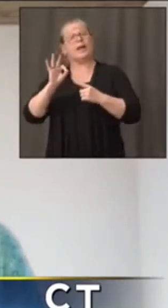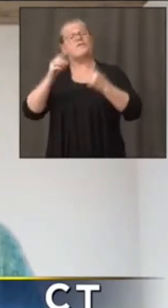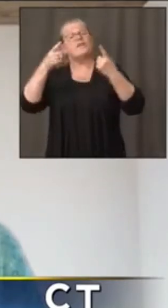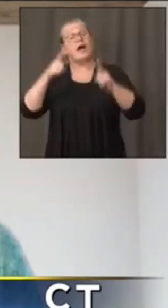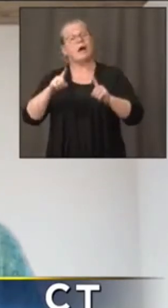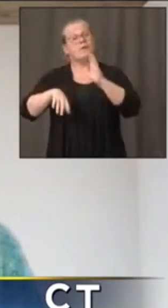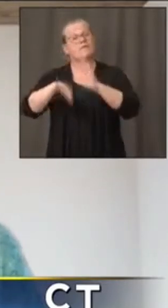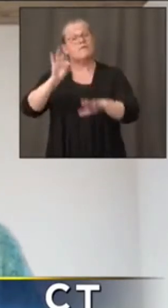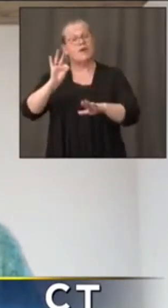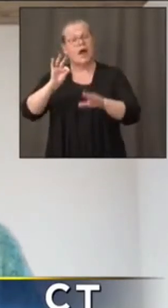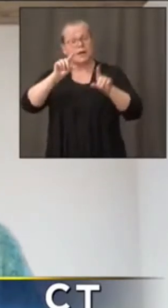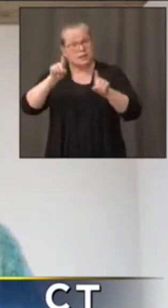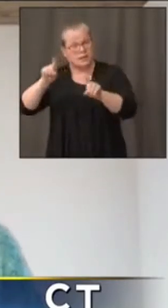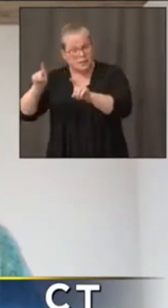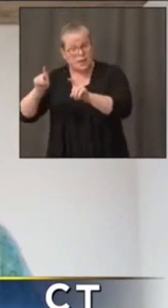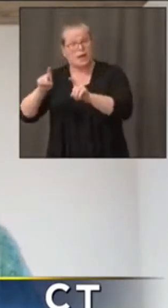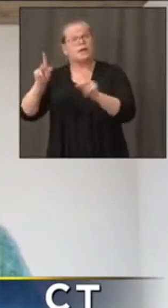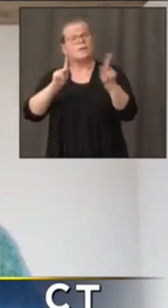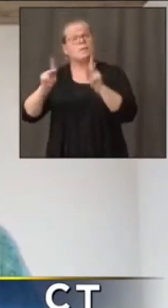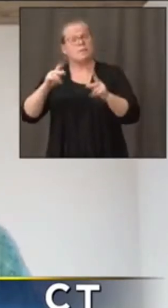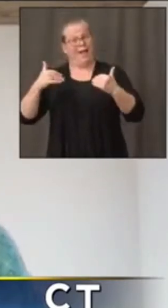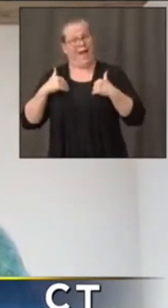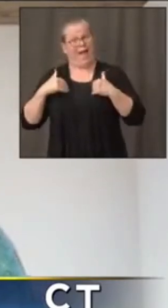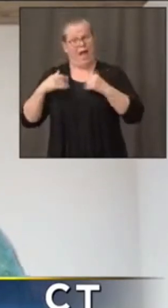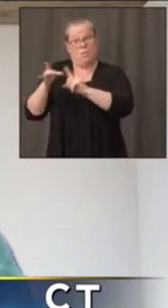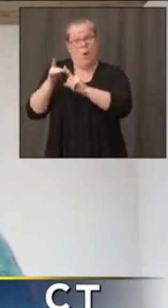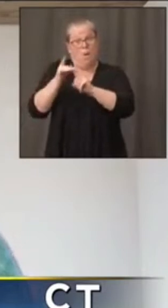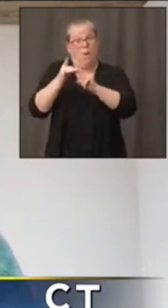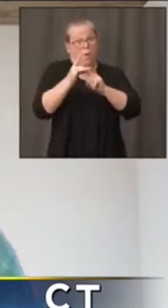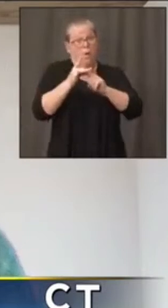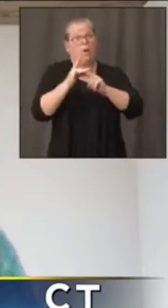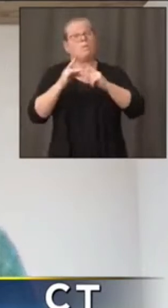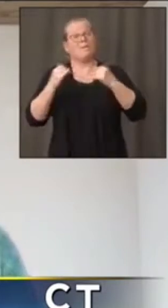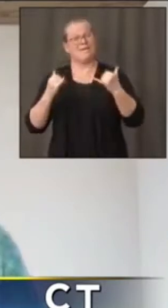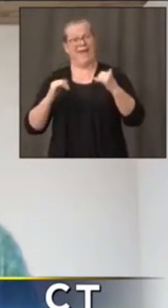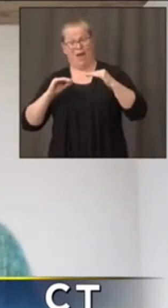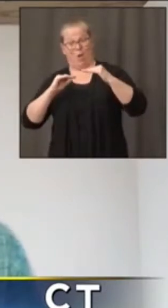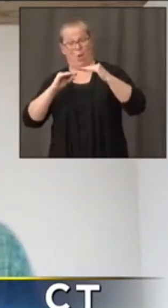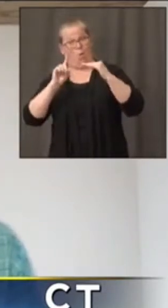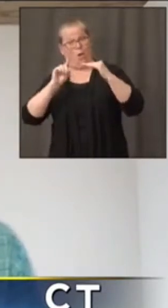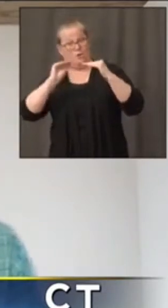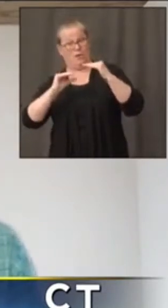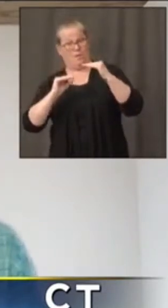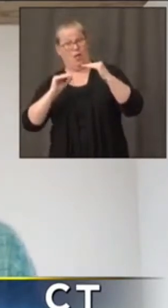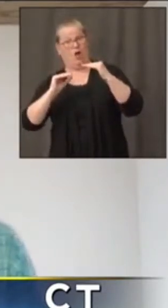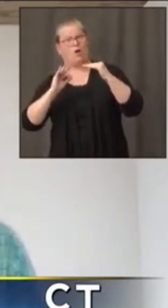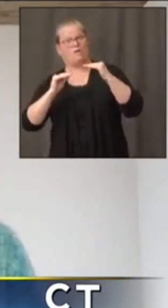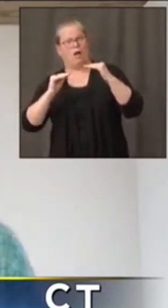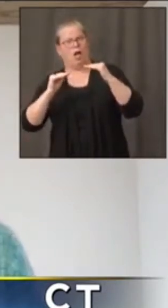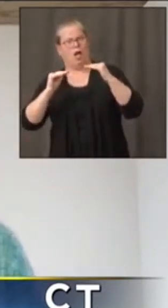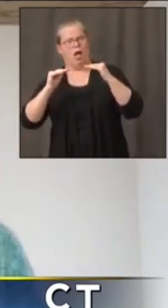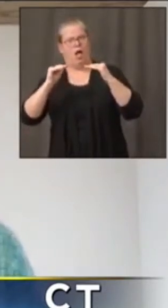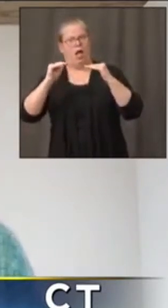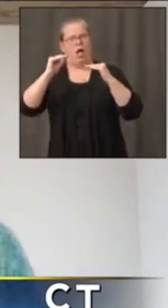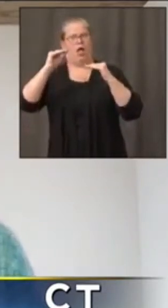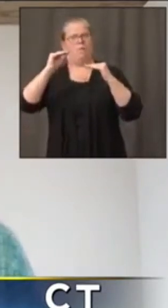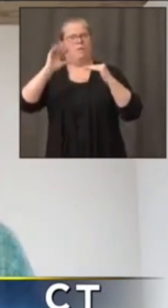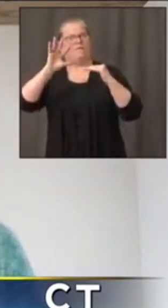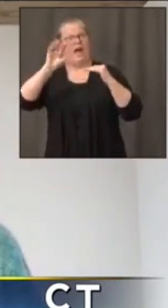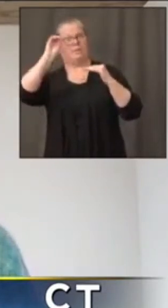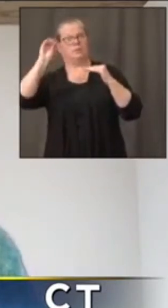same things that we do now are the same things we need to do on school are we open we need to